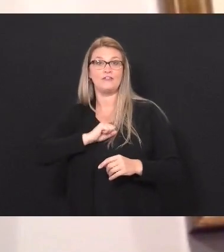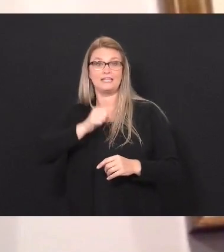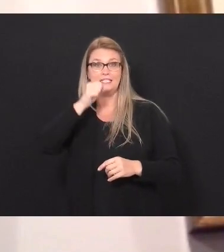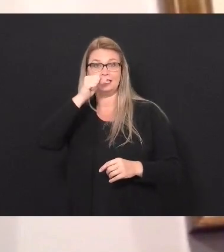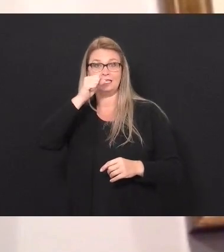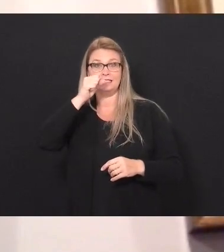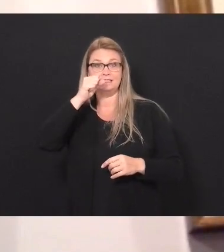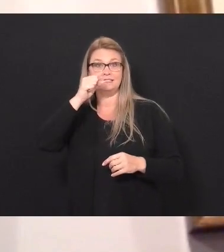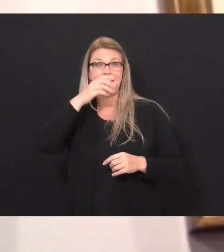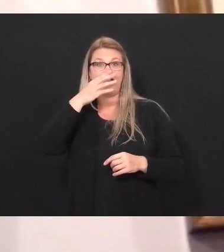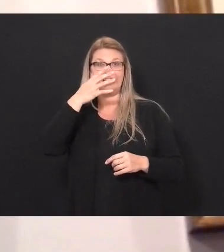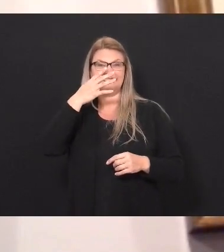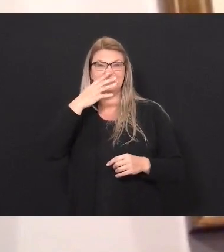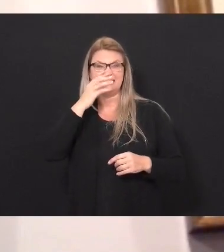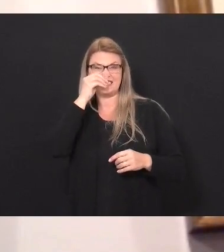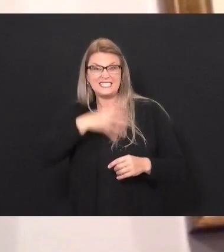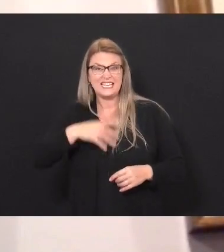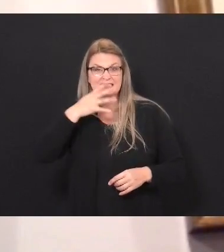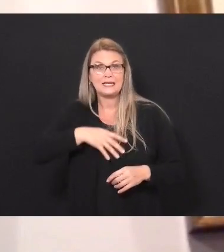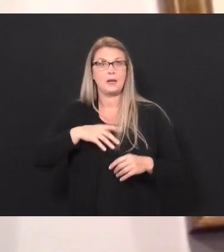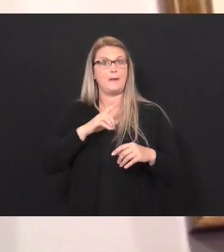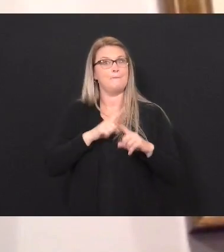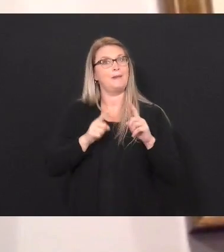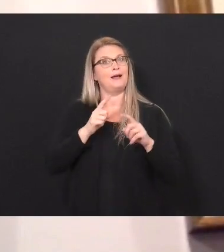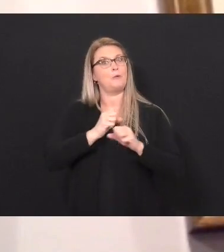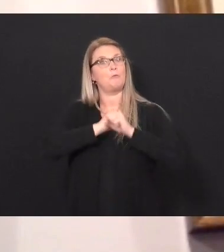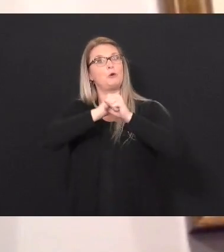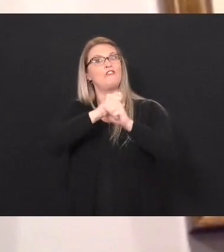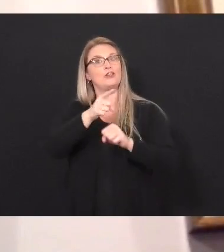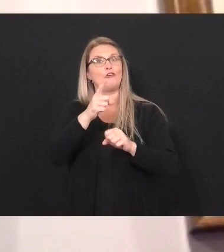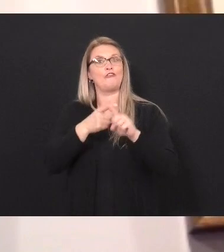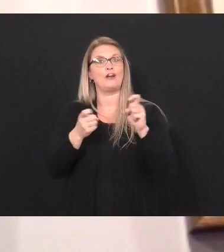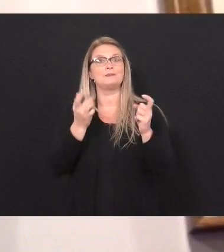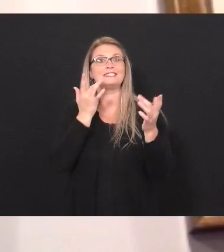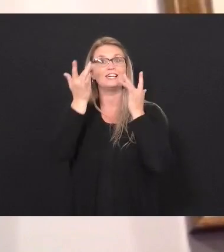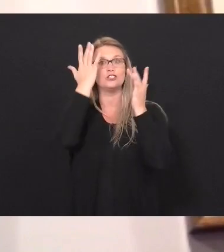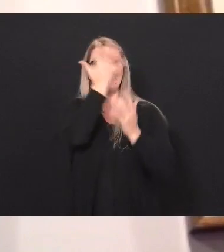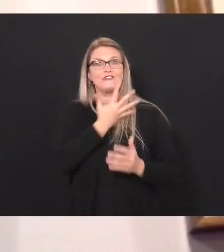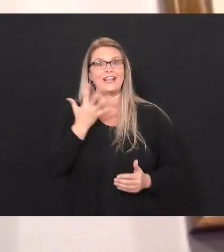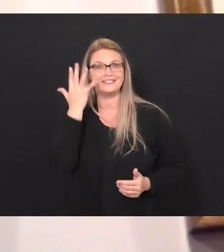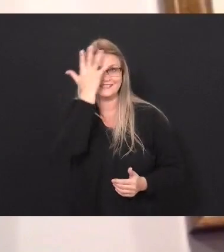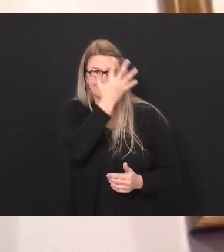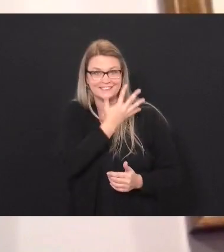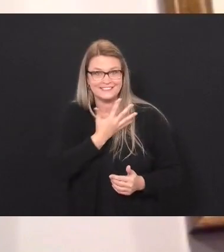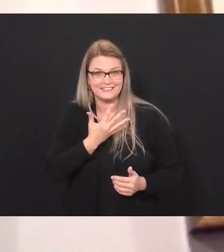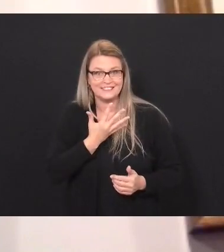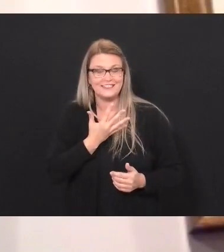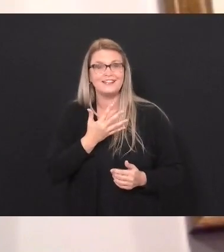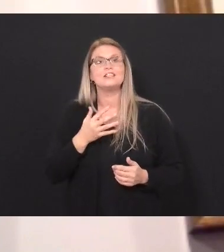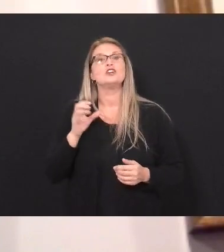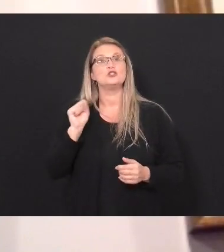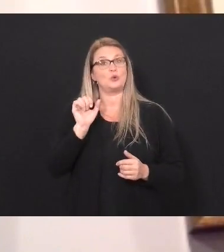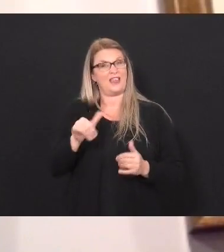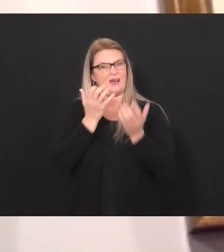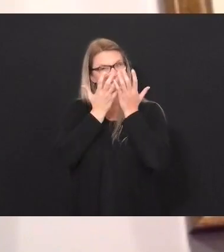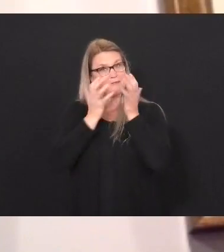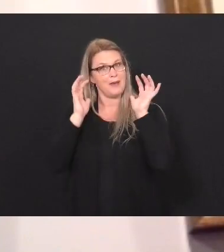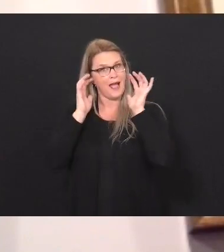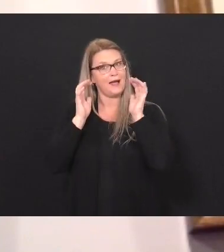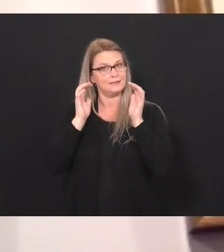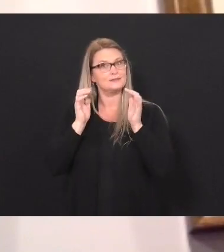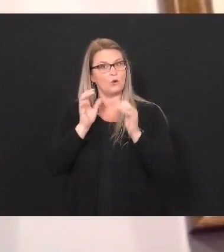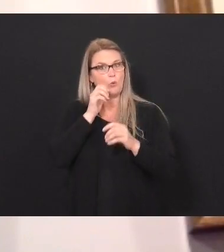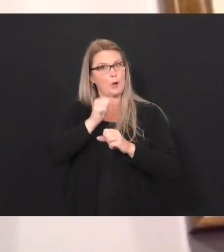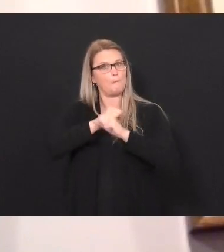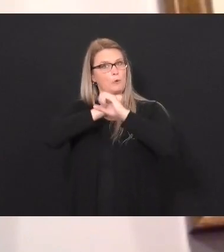from touching your nose and your mouth with your hands, because the virus hibernates on surfaces, and when it gets into your nose or